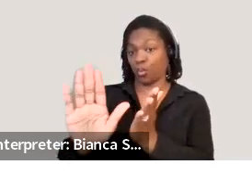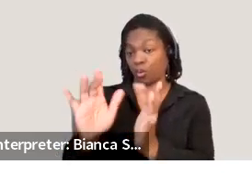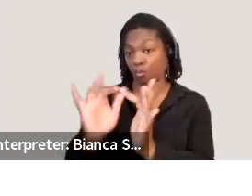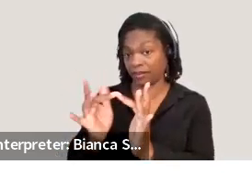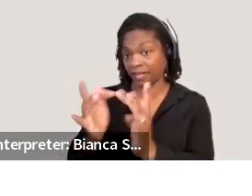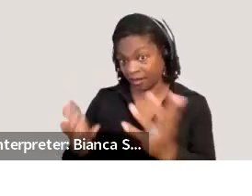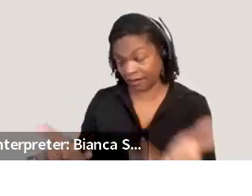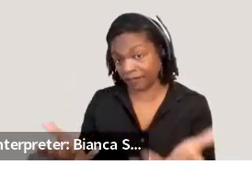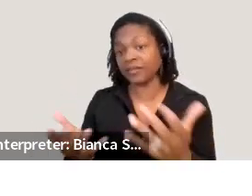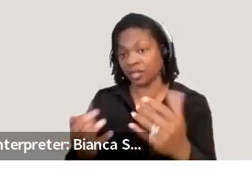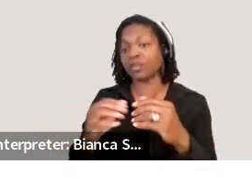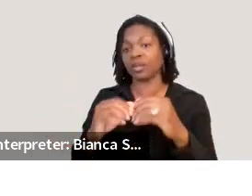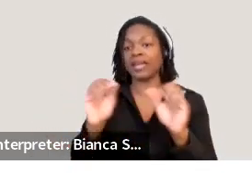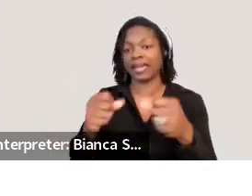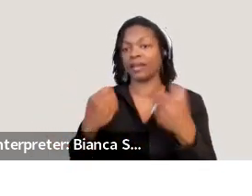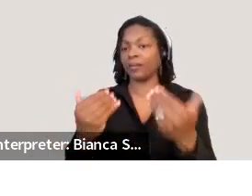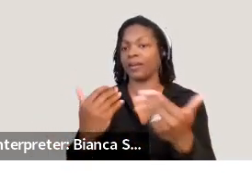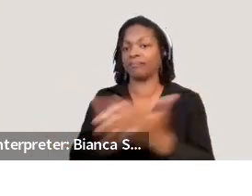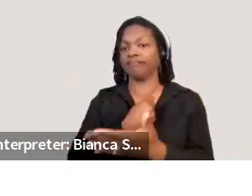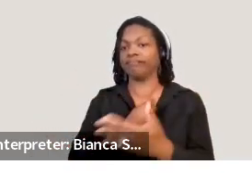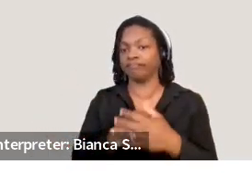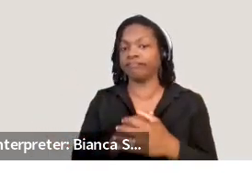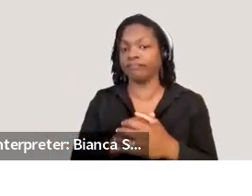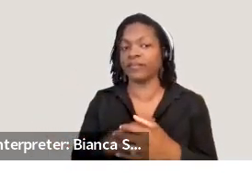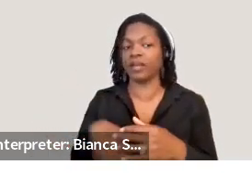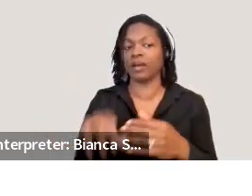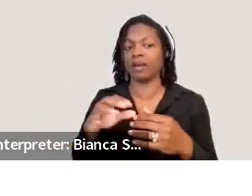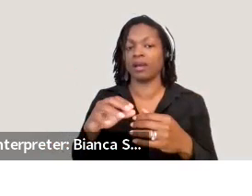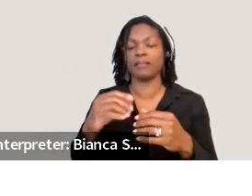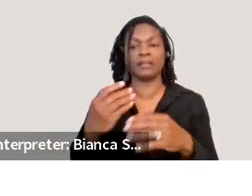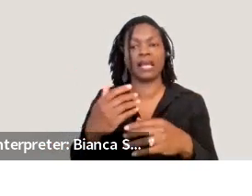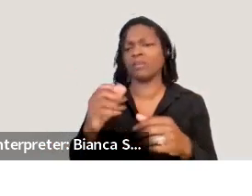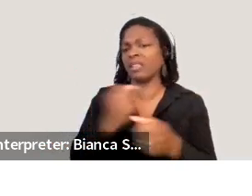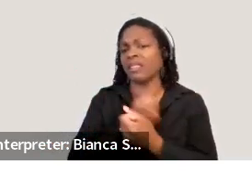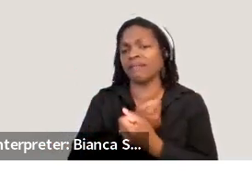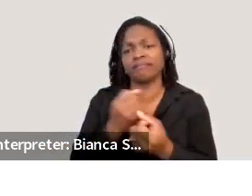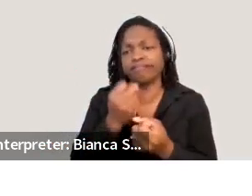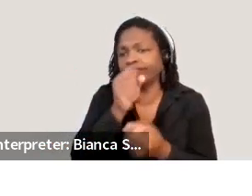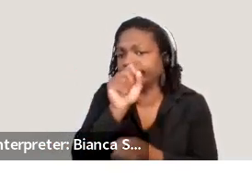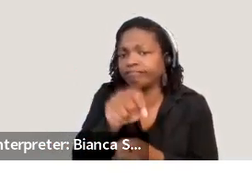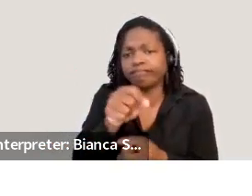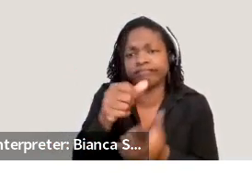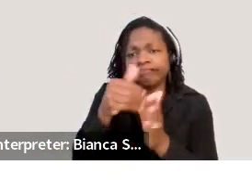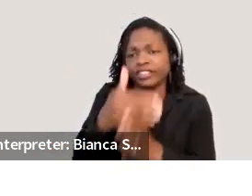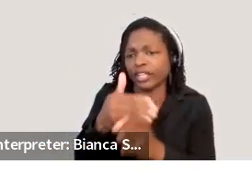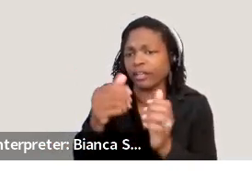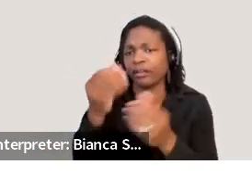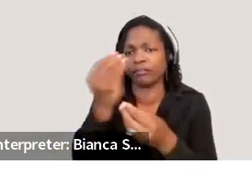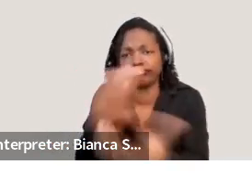up for our newsletter. We would love for you to share us with your email list or share us on social media. And if